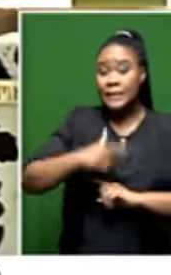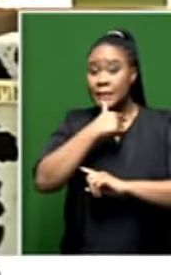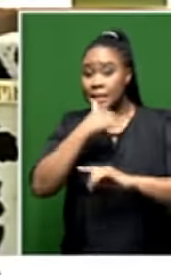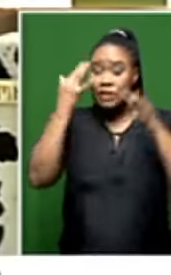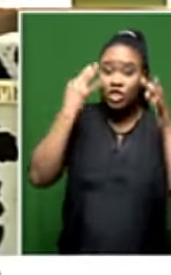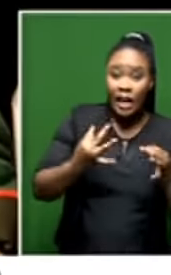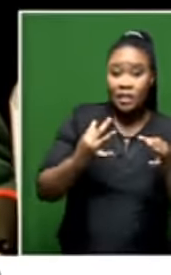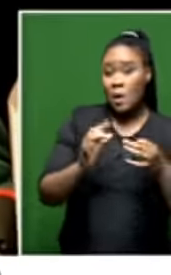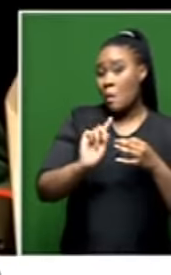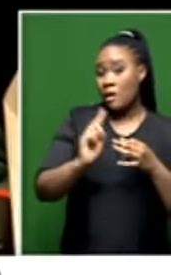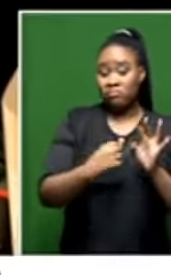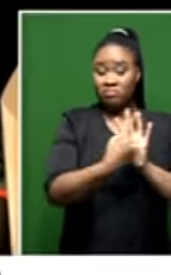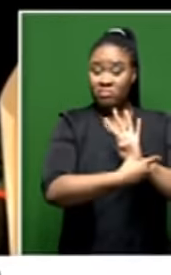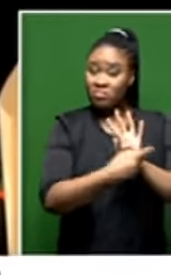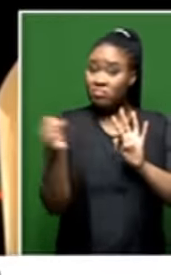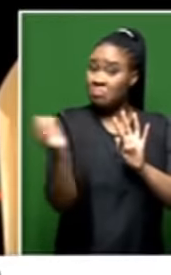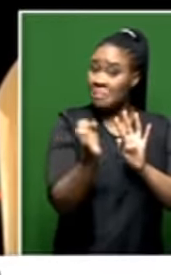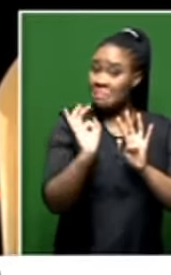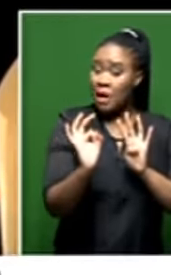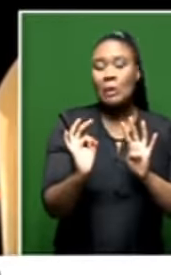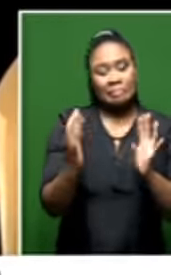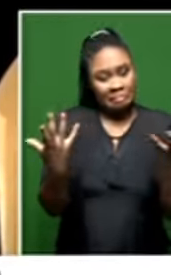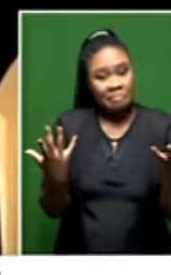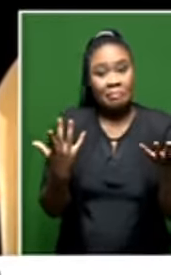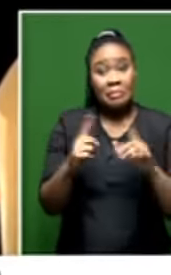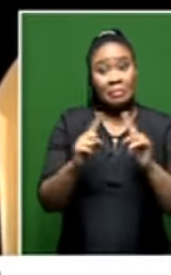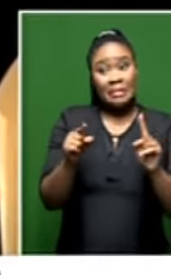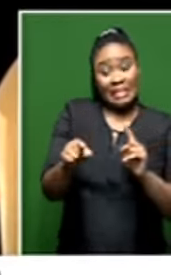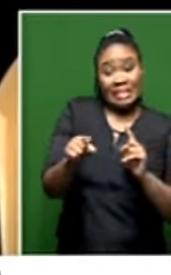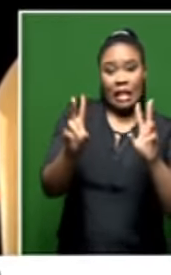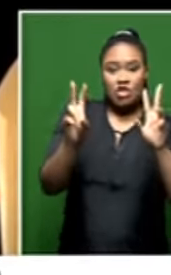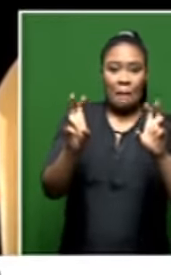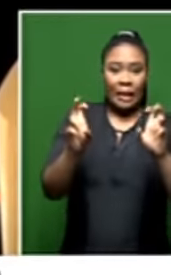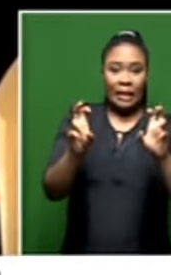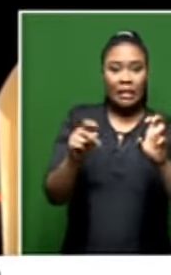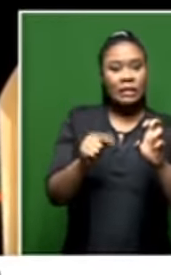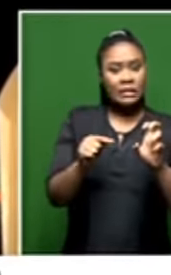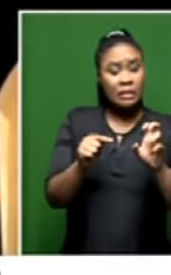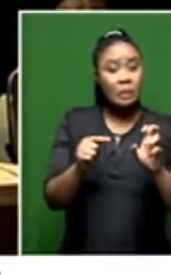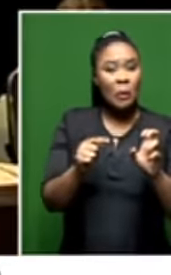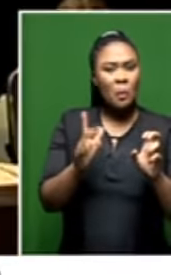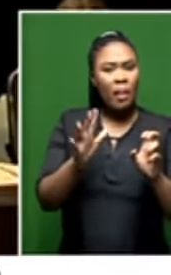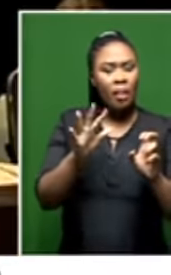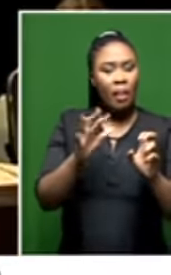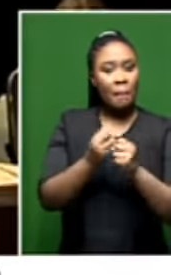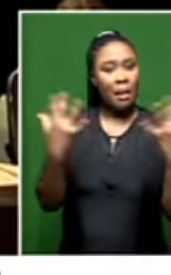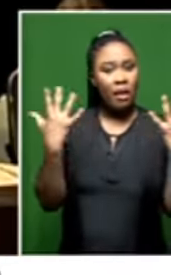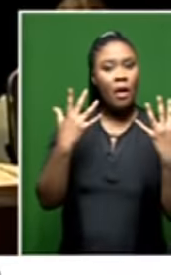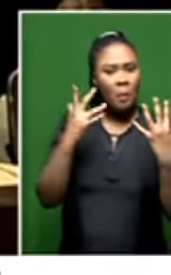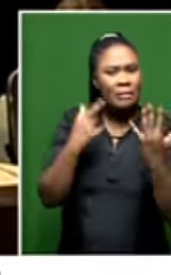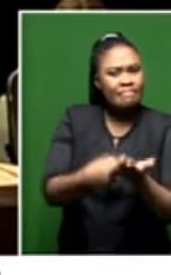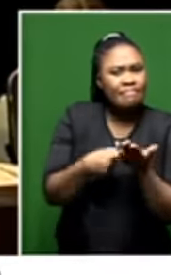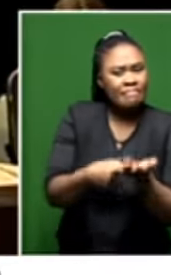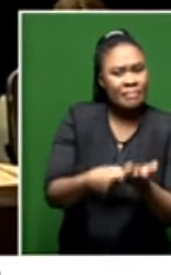is going to be a factor that is coming into the equation as to whether or not all the issues